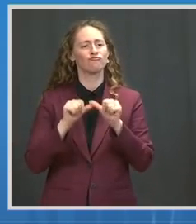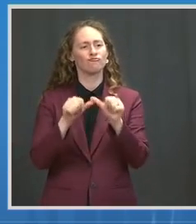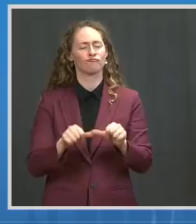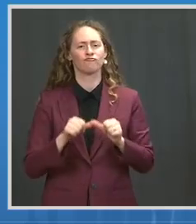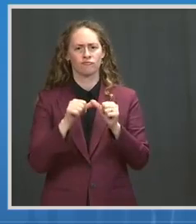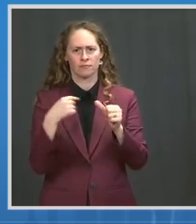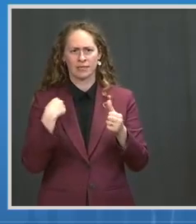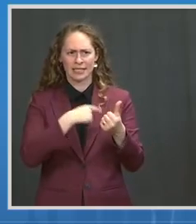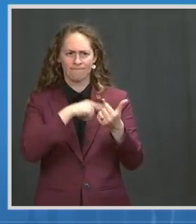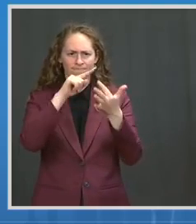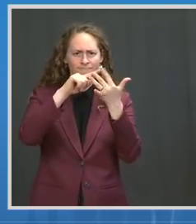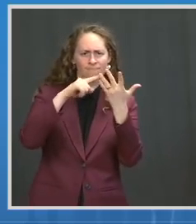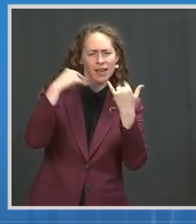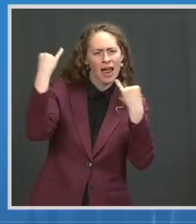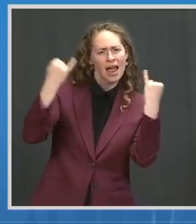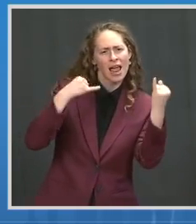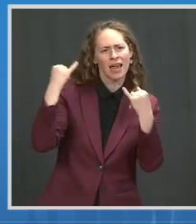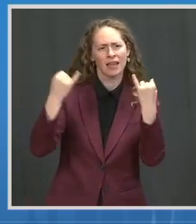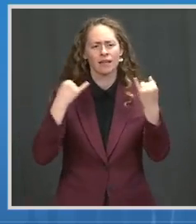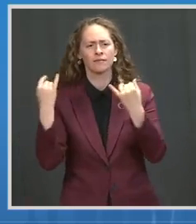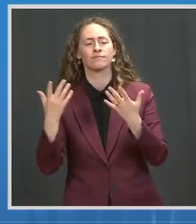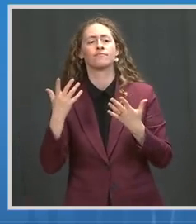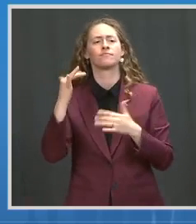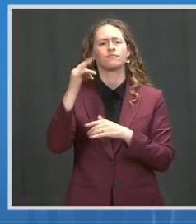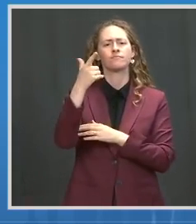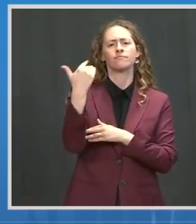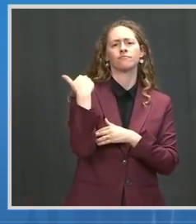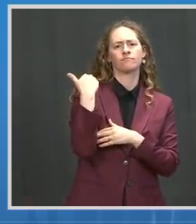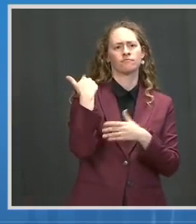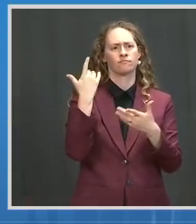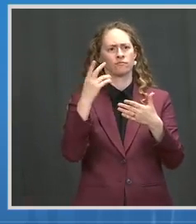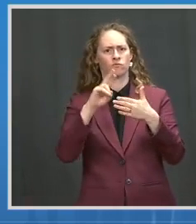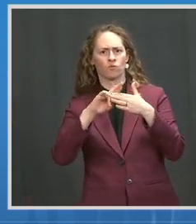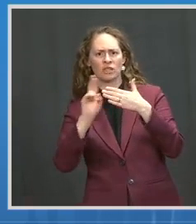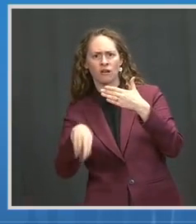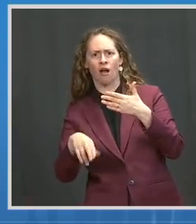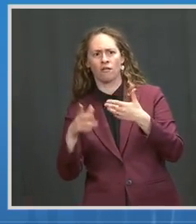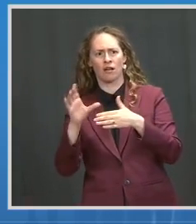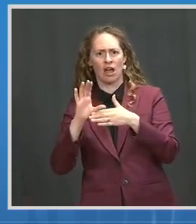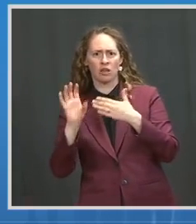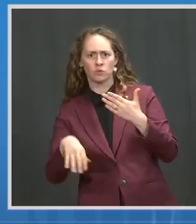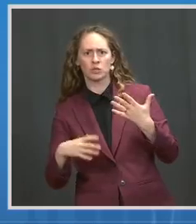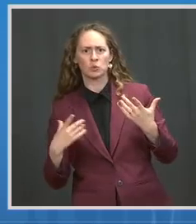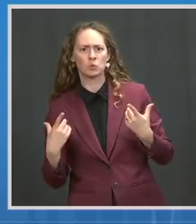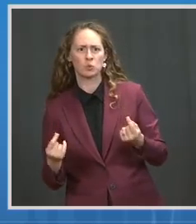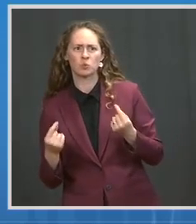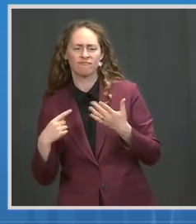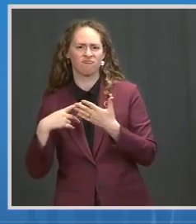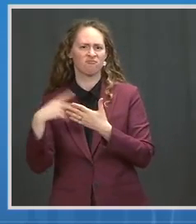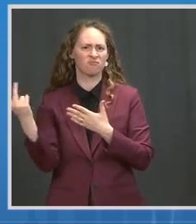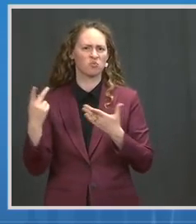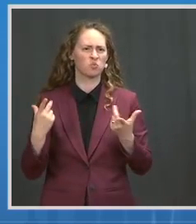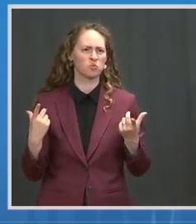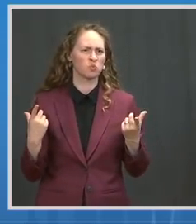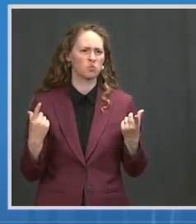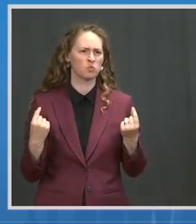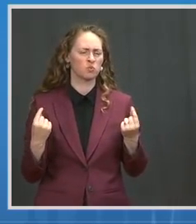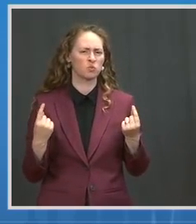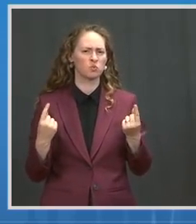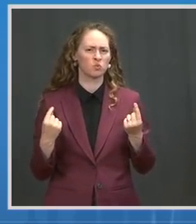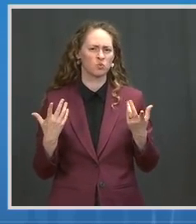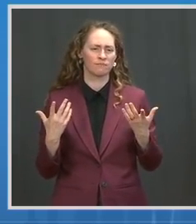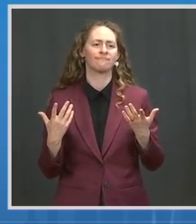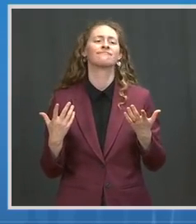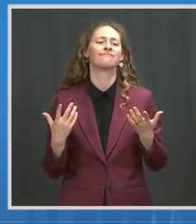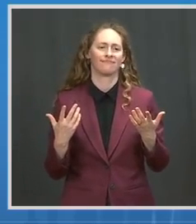When you ask about the consequences, Zeke, it gets back to what we have said all along, literally almost every